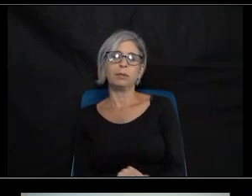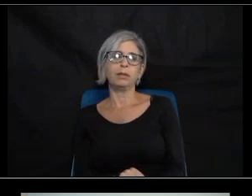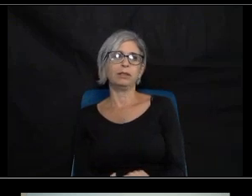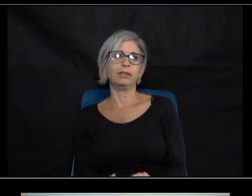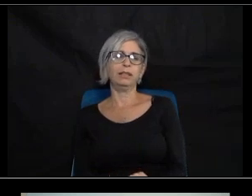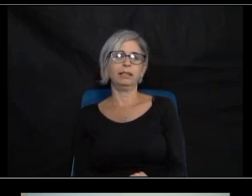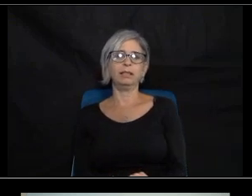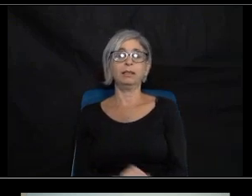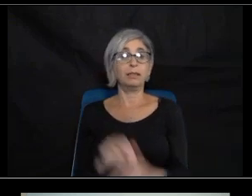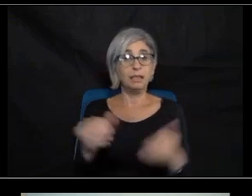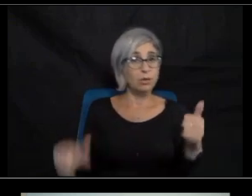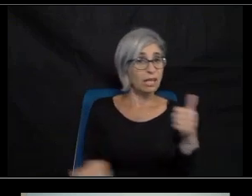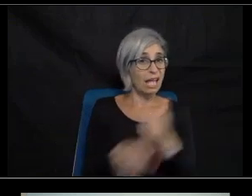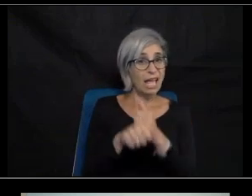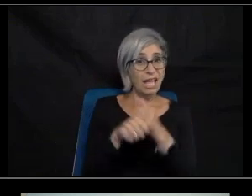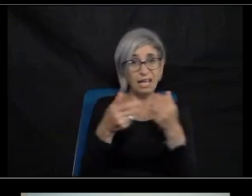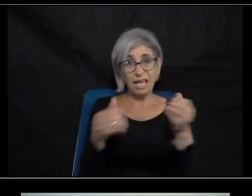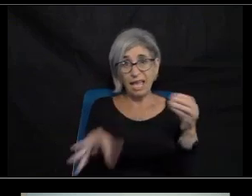And is there anything else?